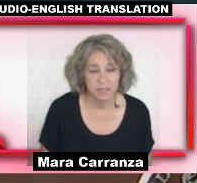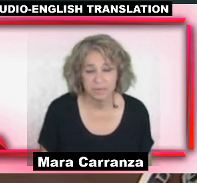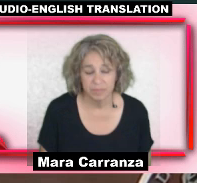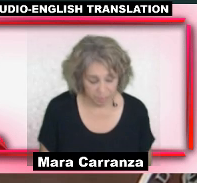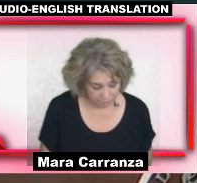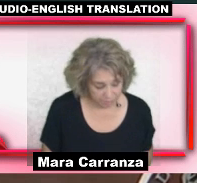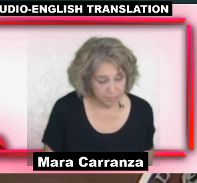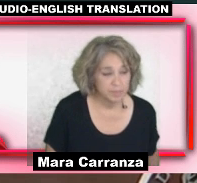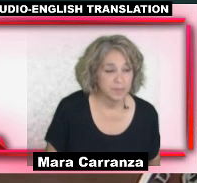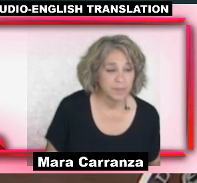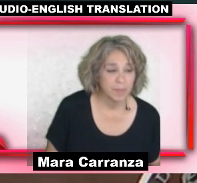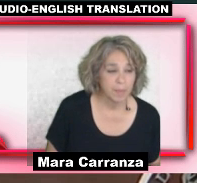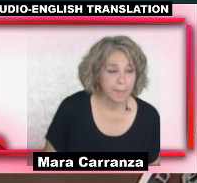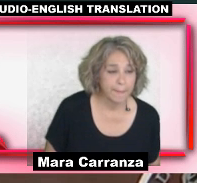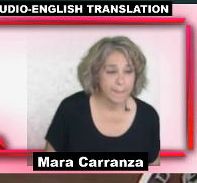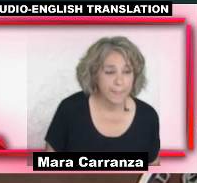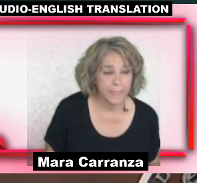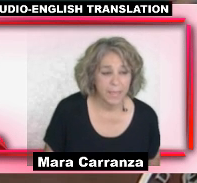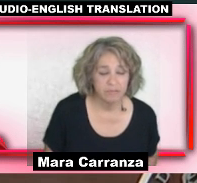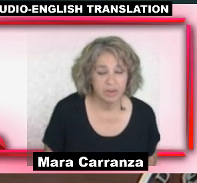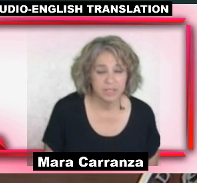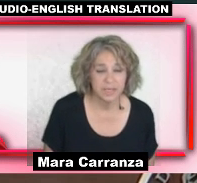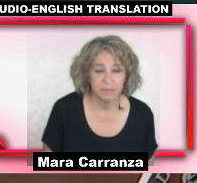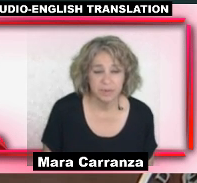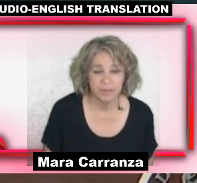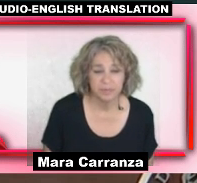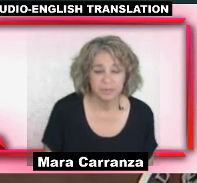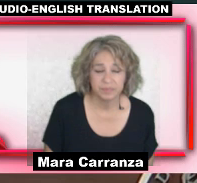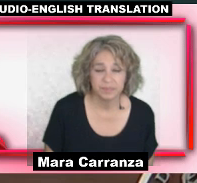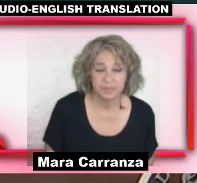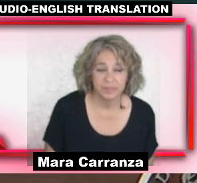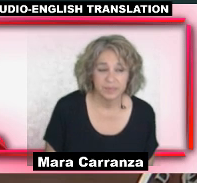politics por ejemplo for example